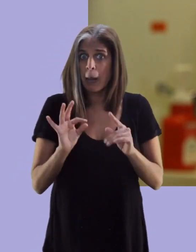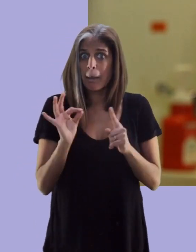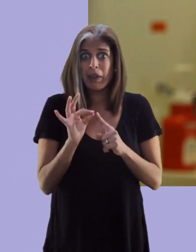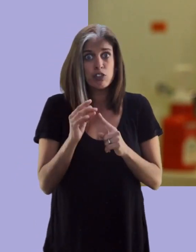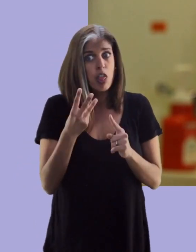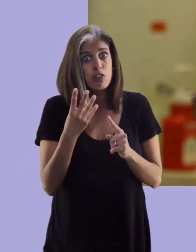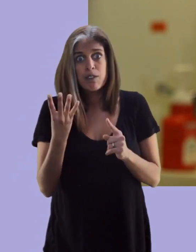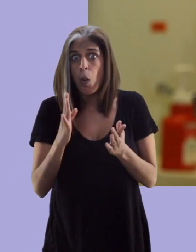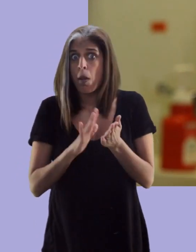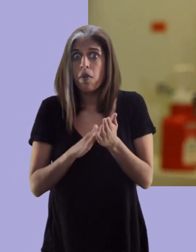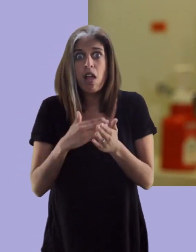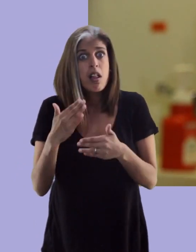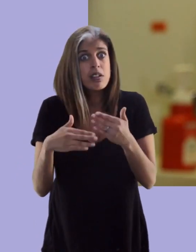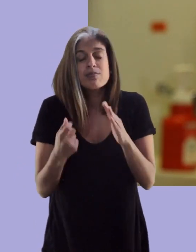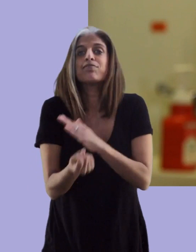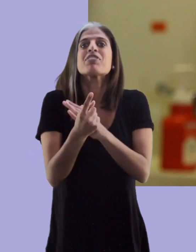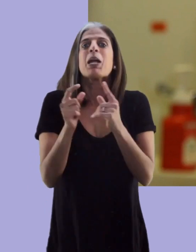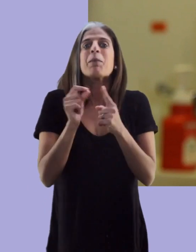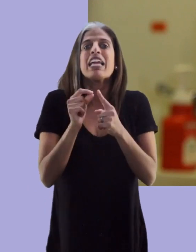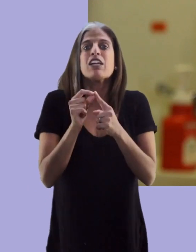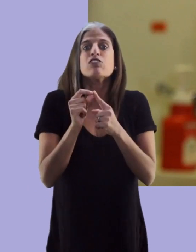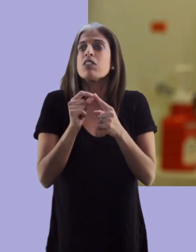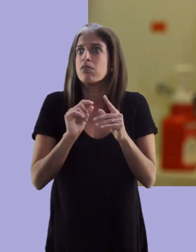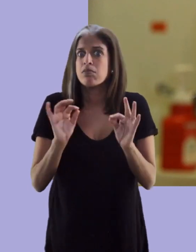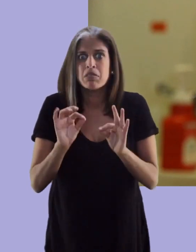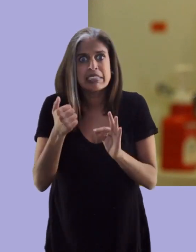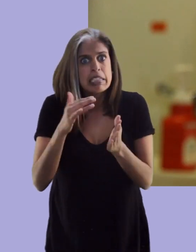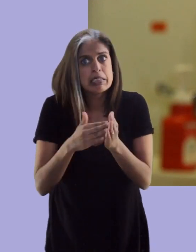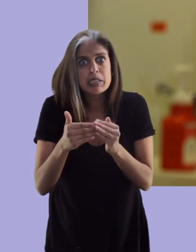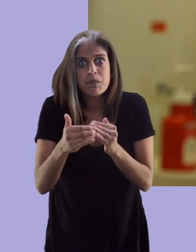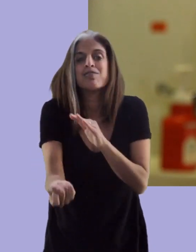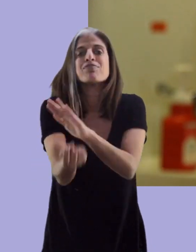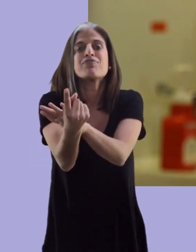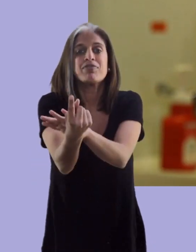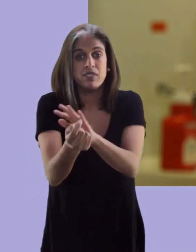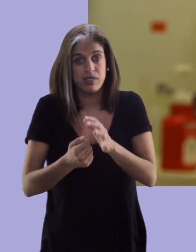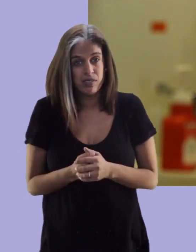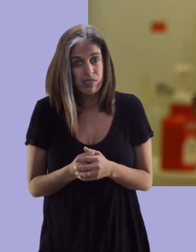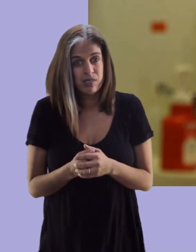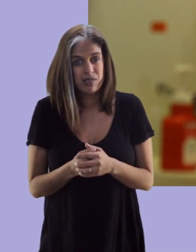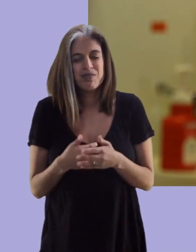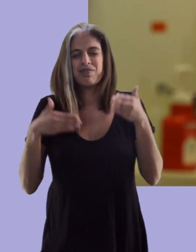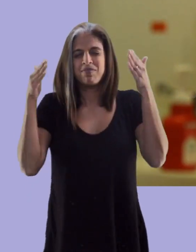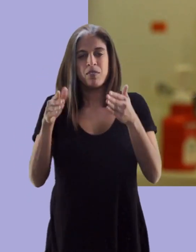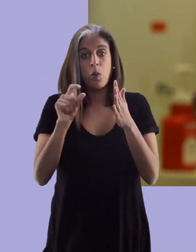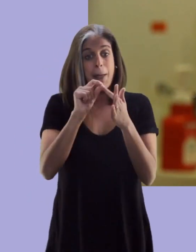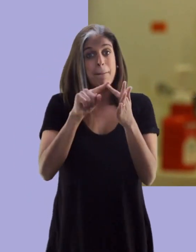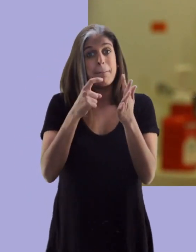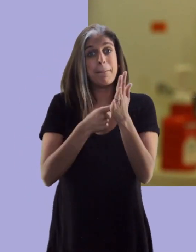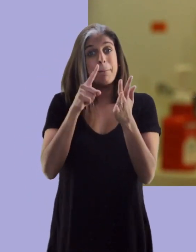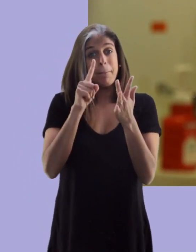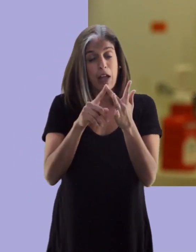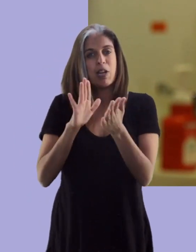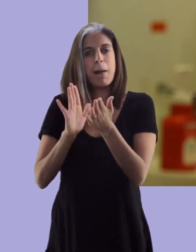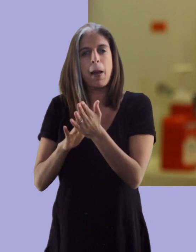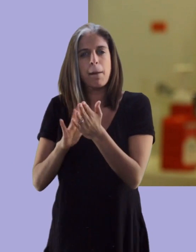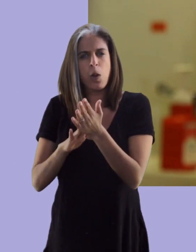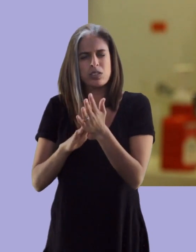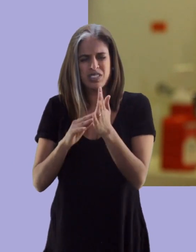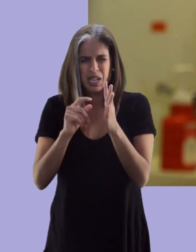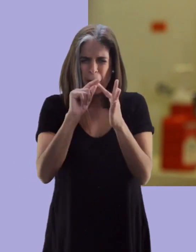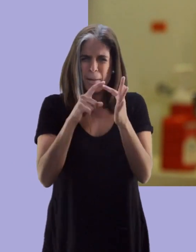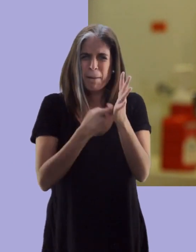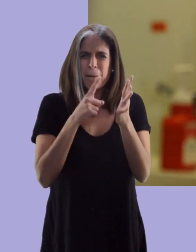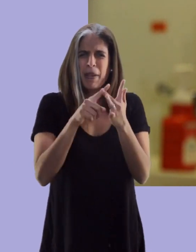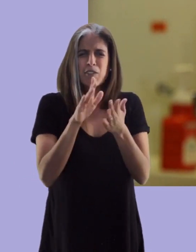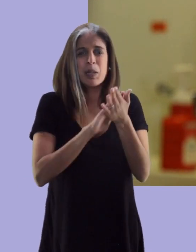then another 6 months. So we actually talk more about the perimenopause, and peri just means around. So it means around the time of the menopause. And some